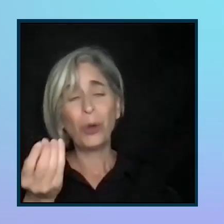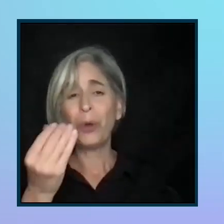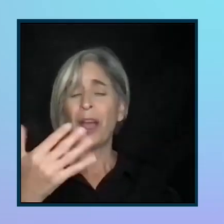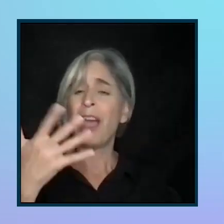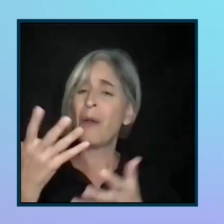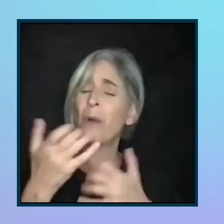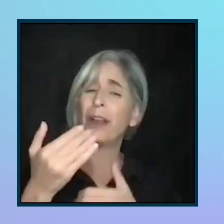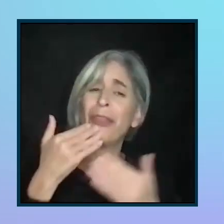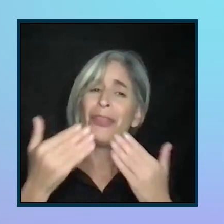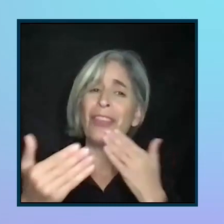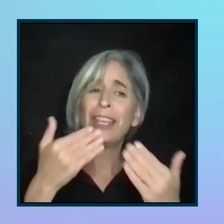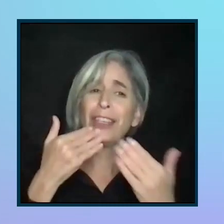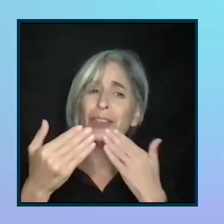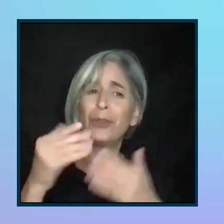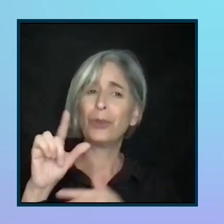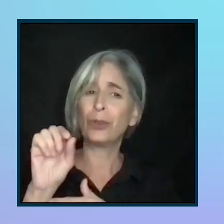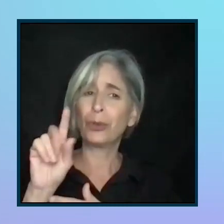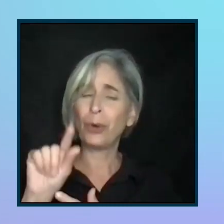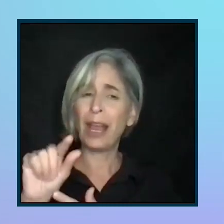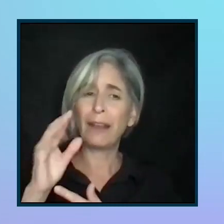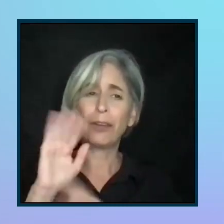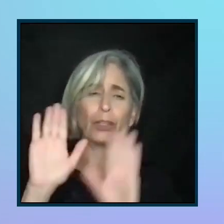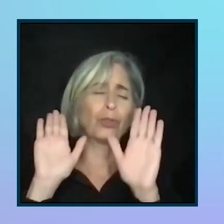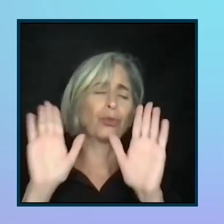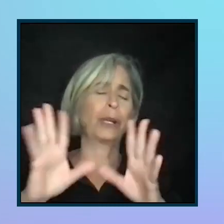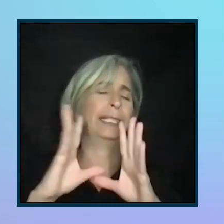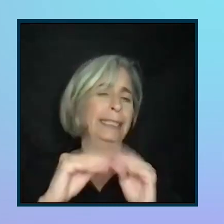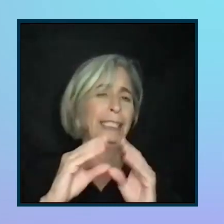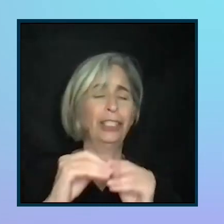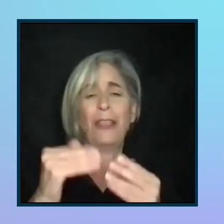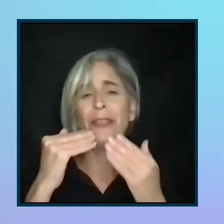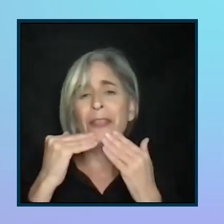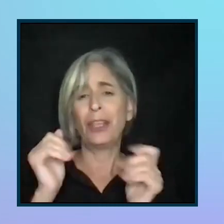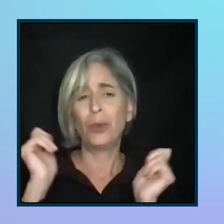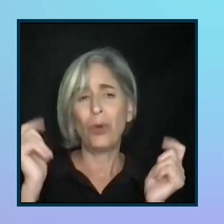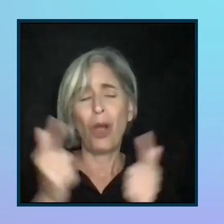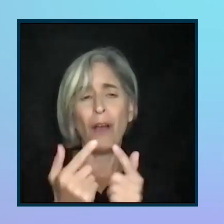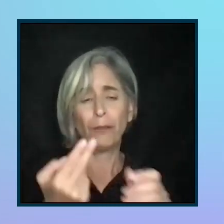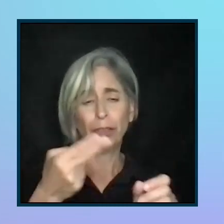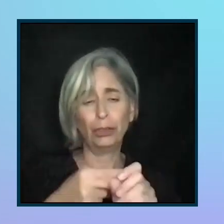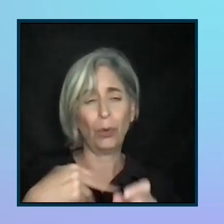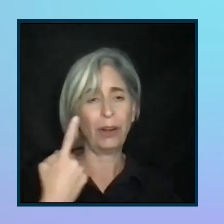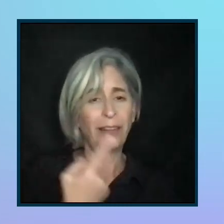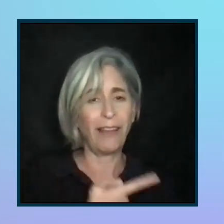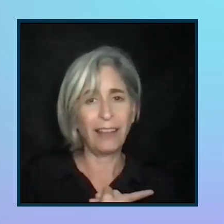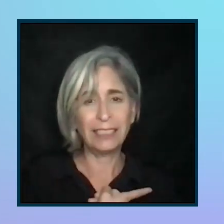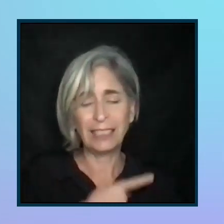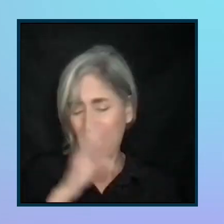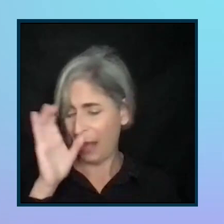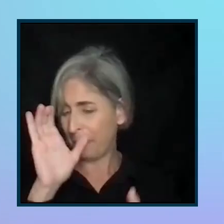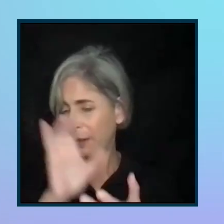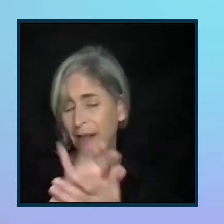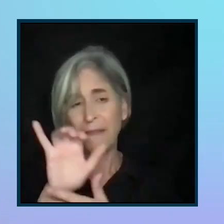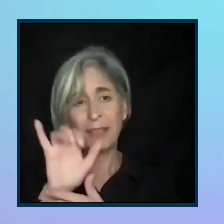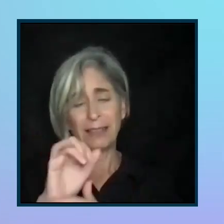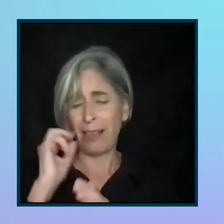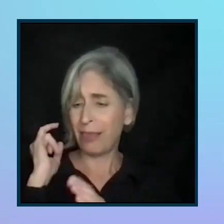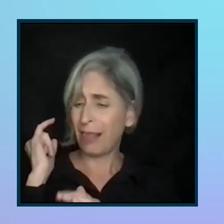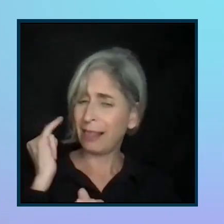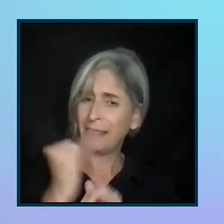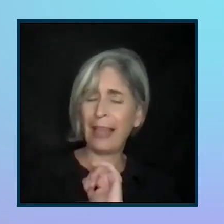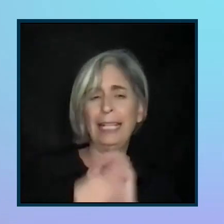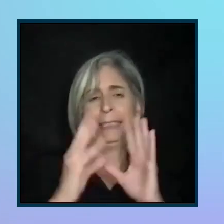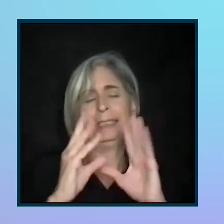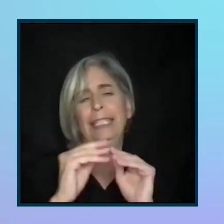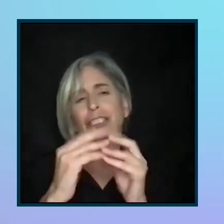want to thank you, Greg, for such a great session. And thank you, everyone, for joining. I believe this is the last